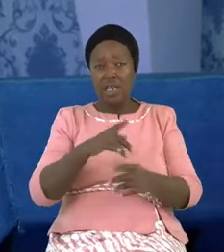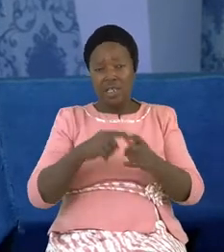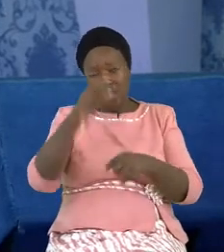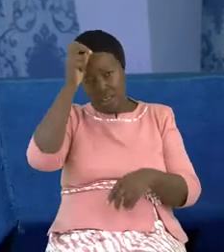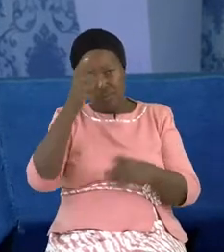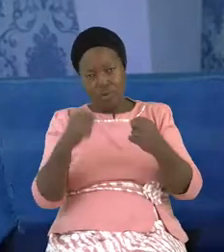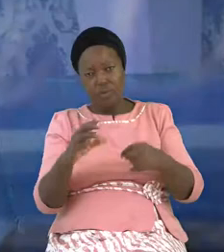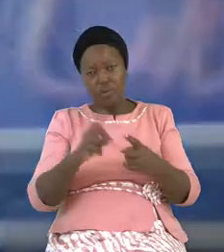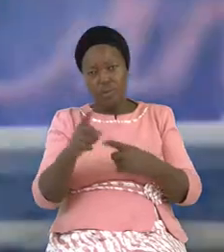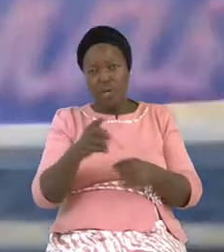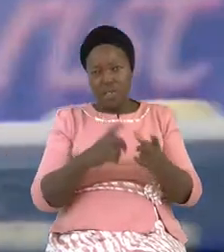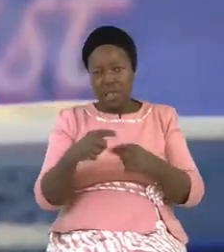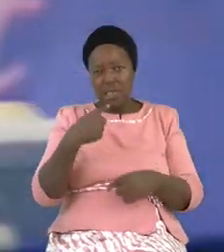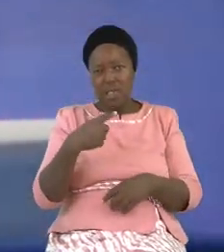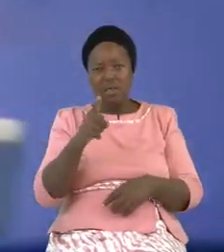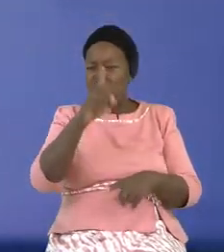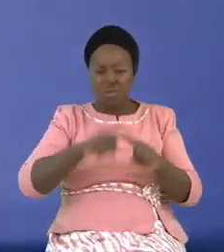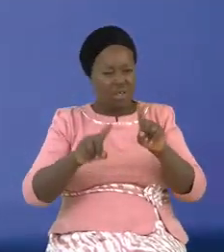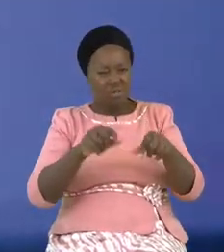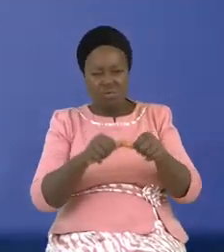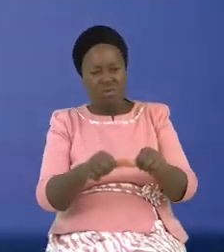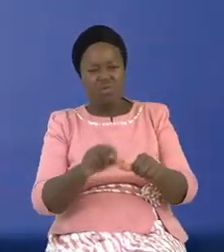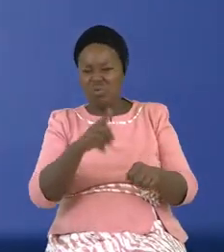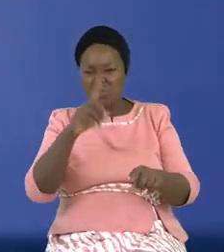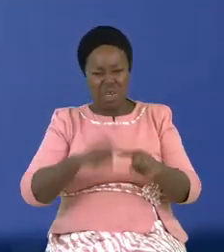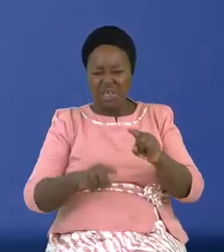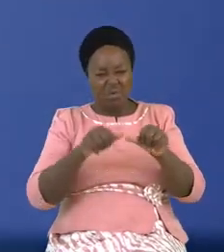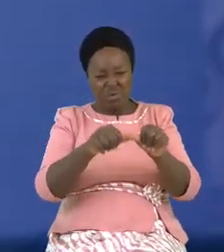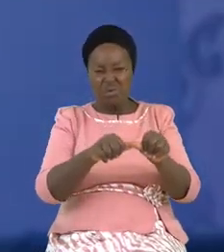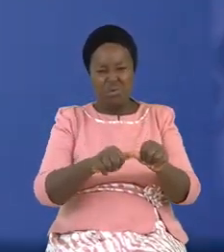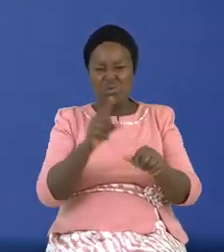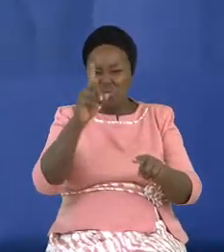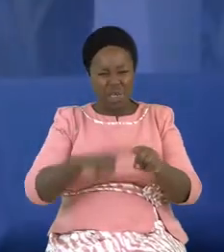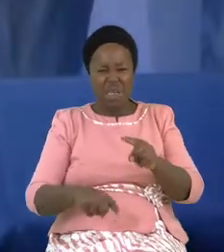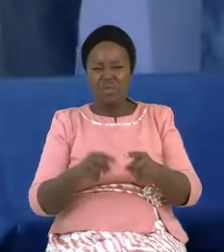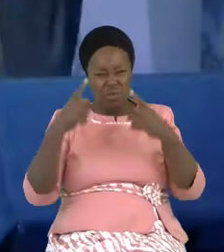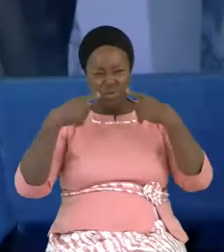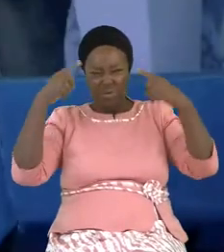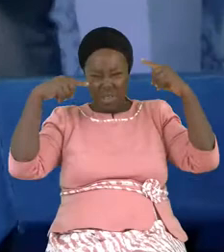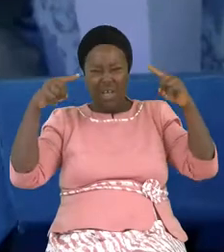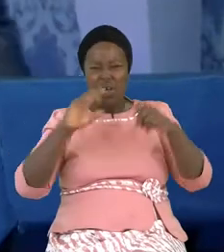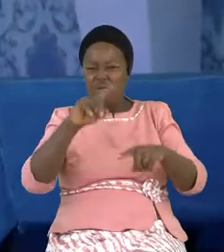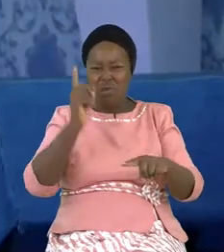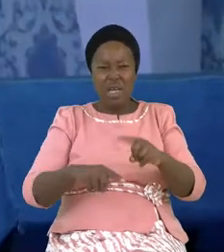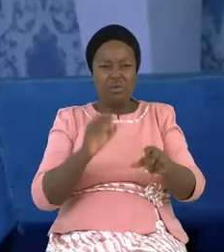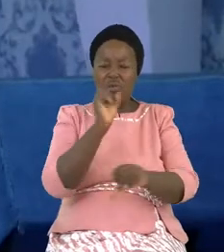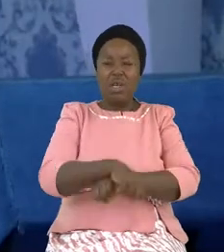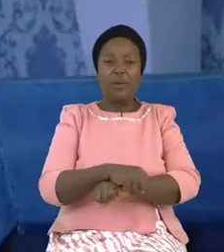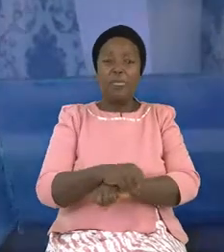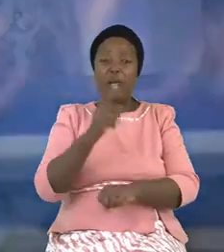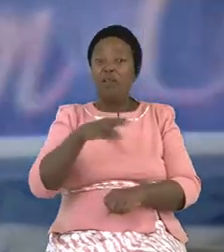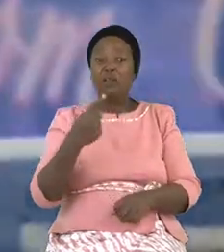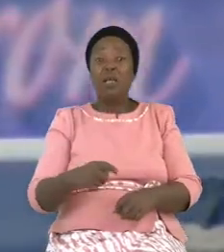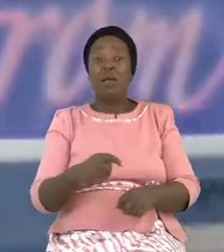he says, you can't go on, you can't move on, you can't succeed, you can't overcome, the powers that